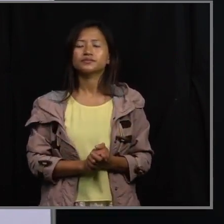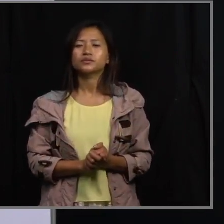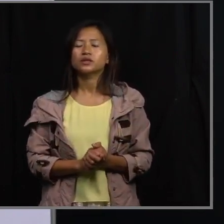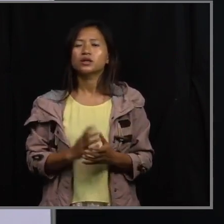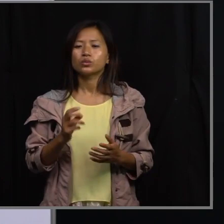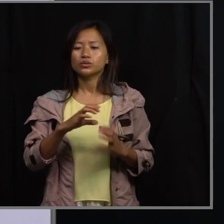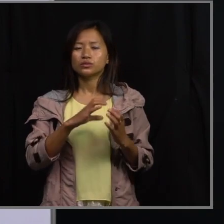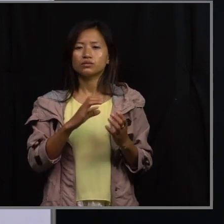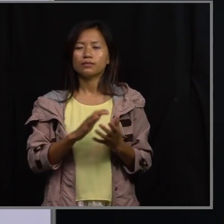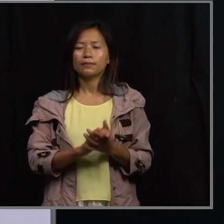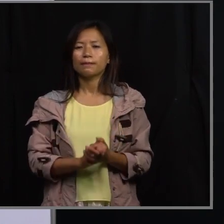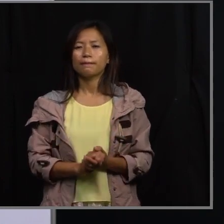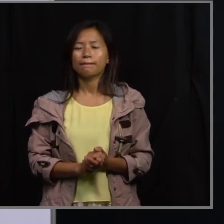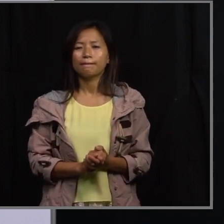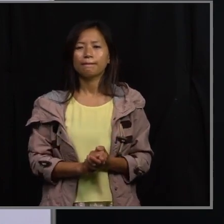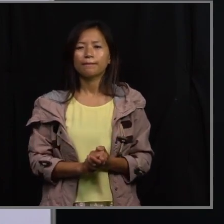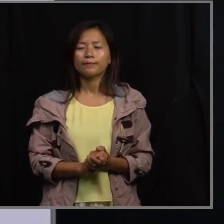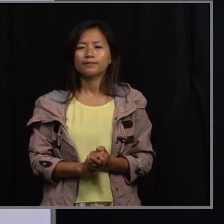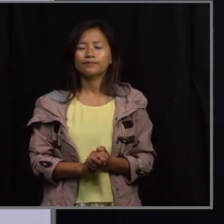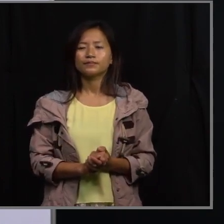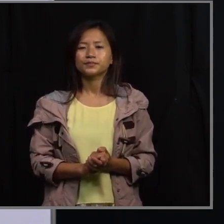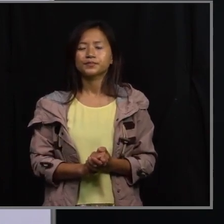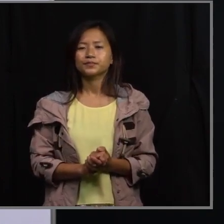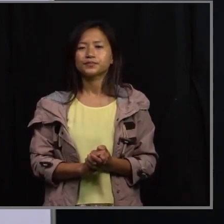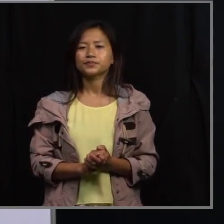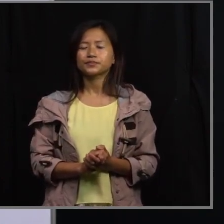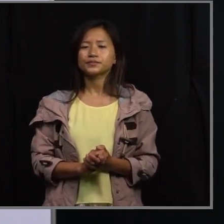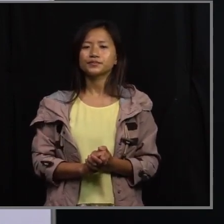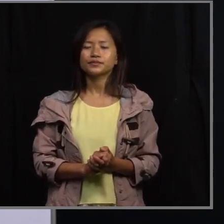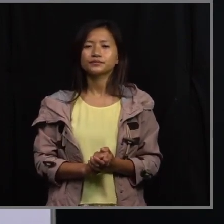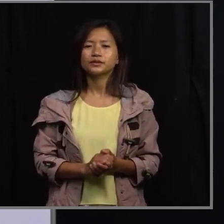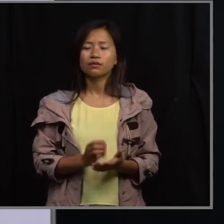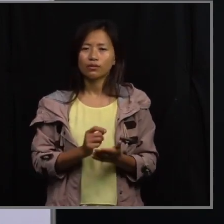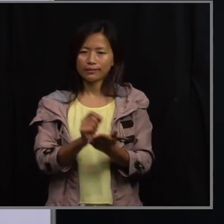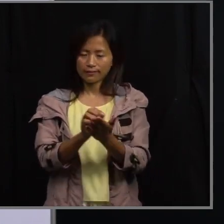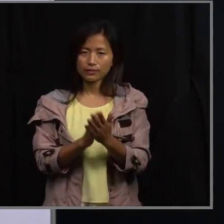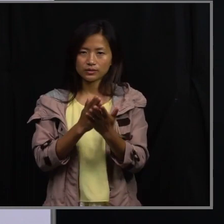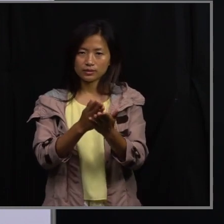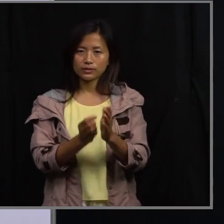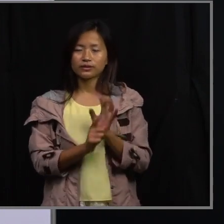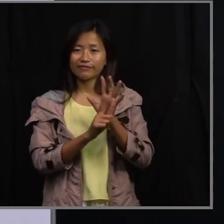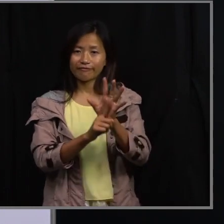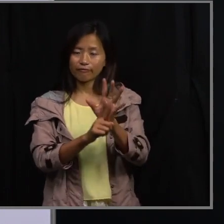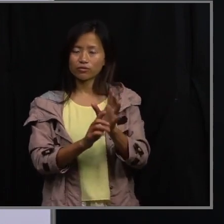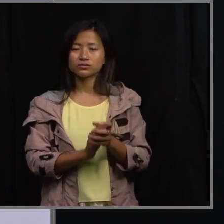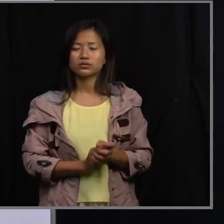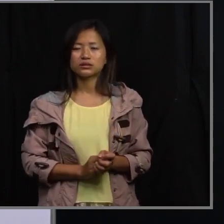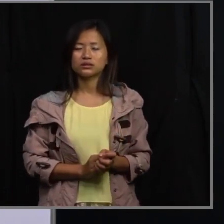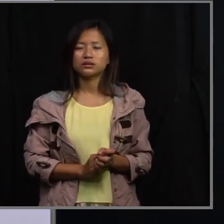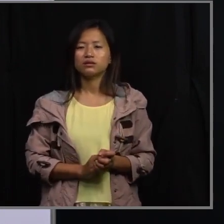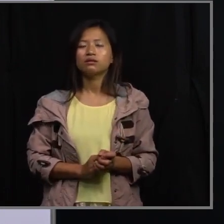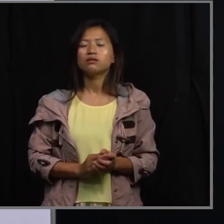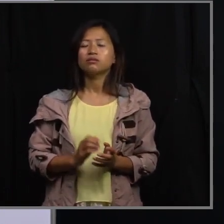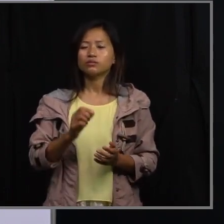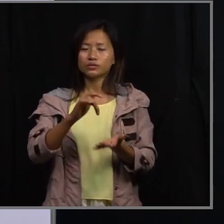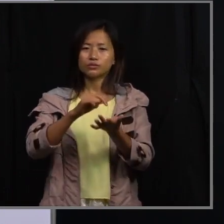which change or tend to change the position of the object. Okay, so when I apply some force, okay, when I apply some force, the position